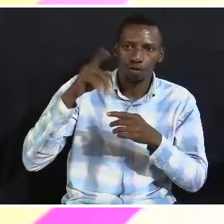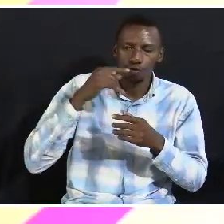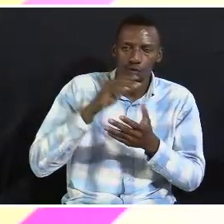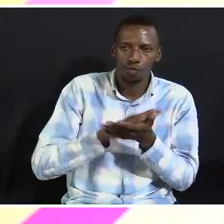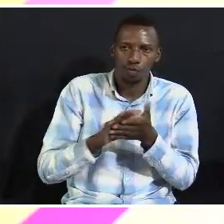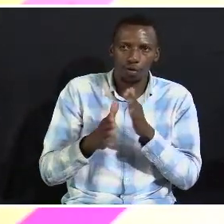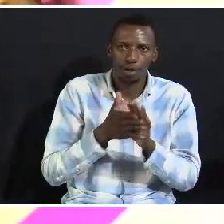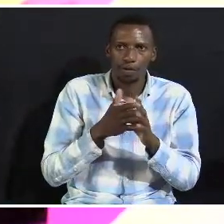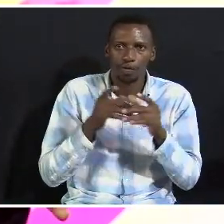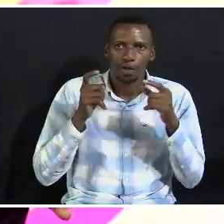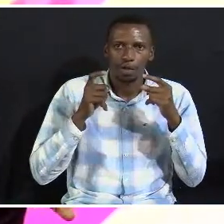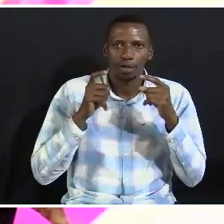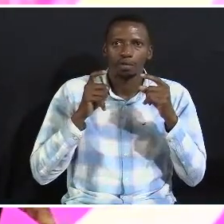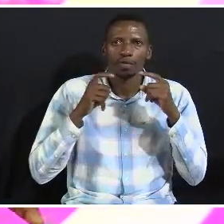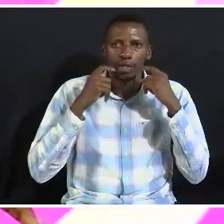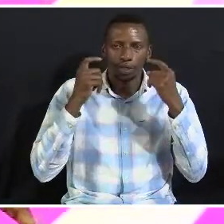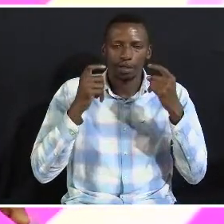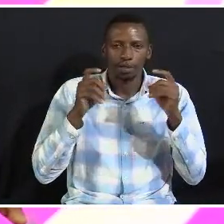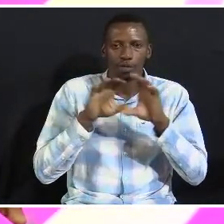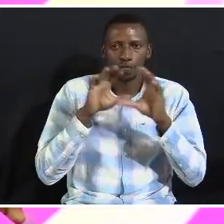no life anywhere.